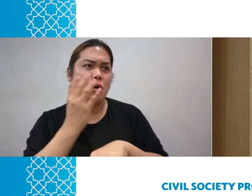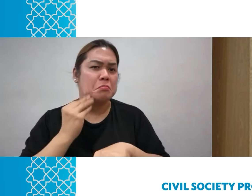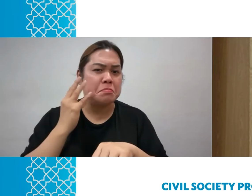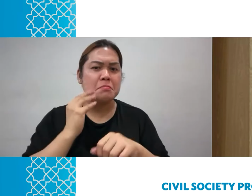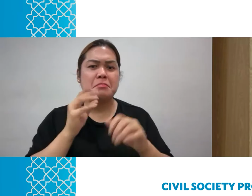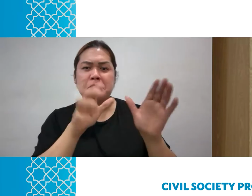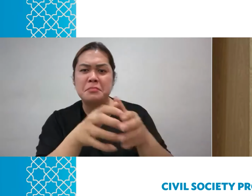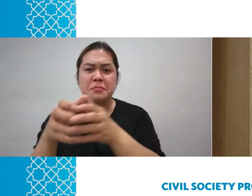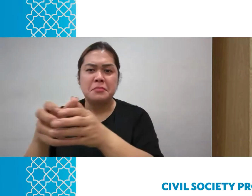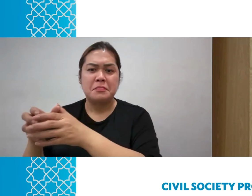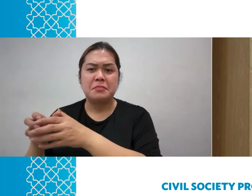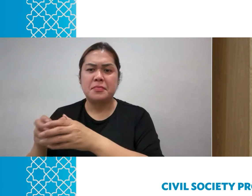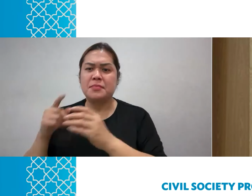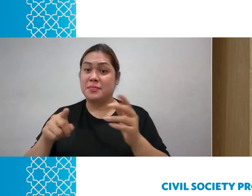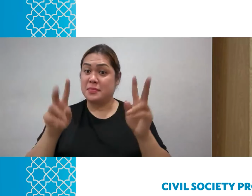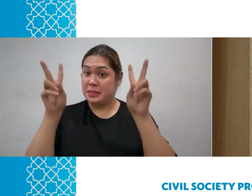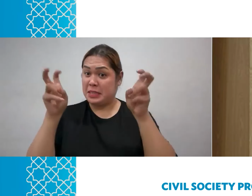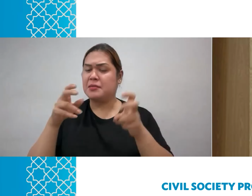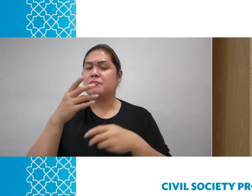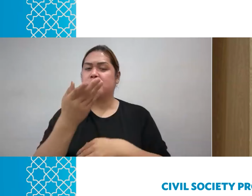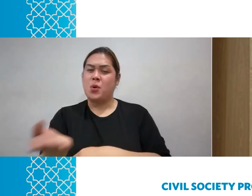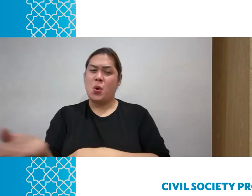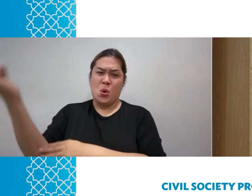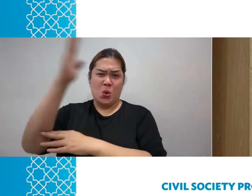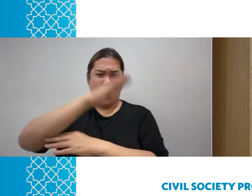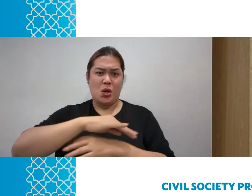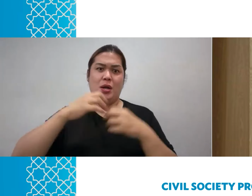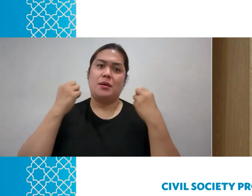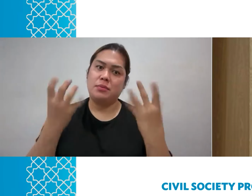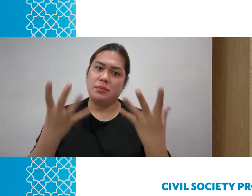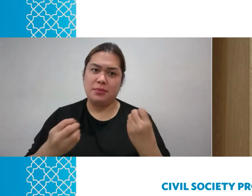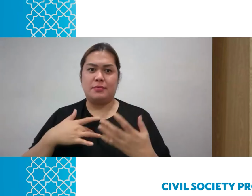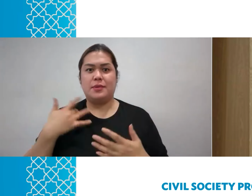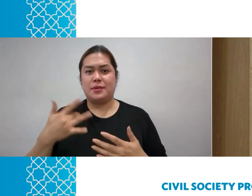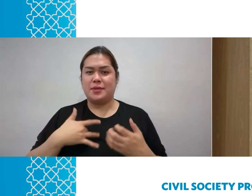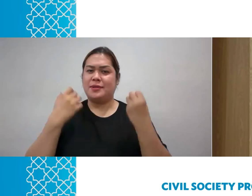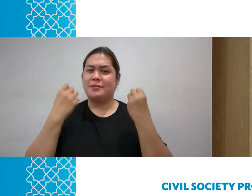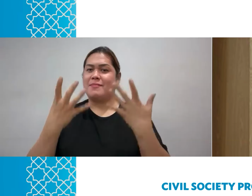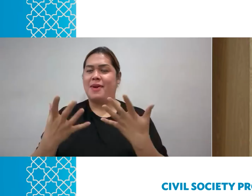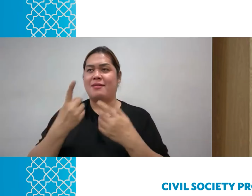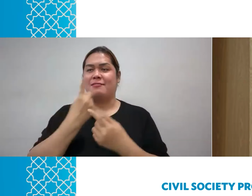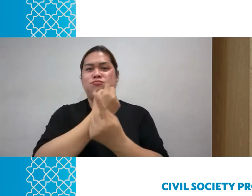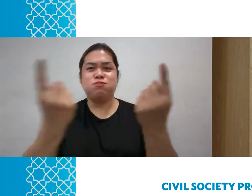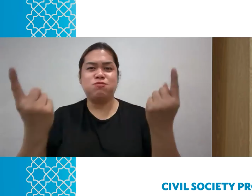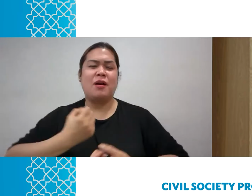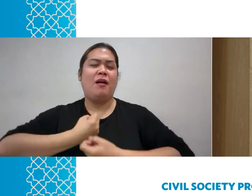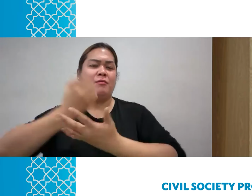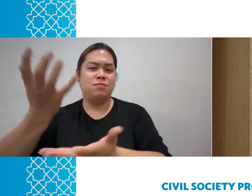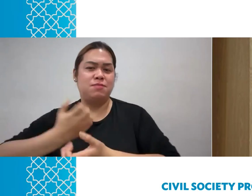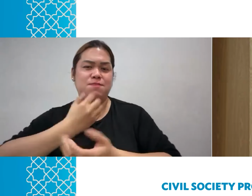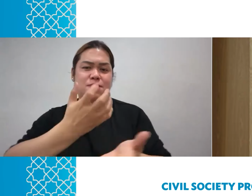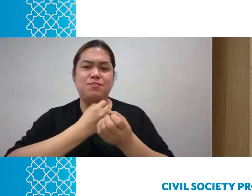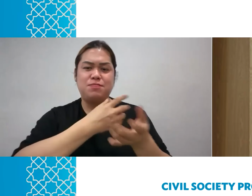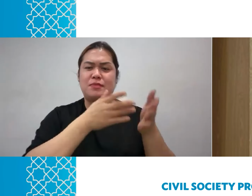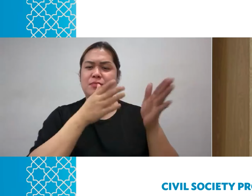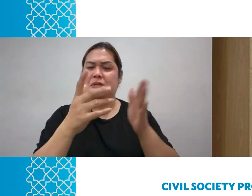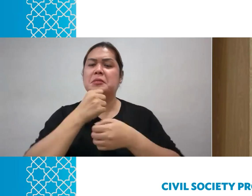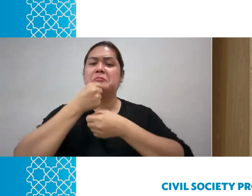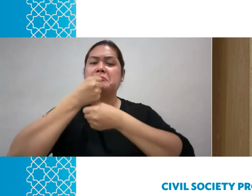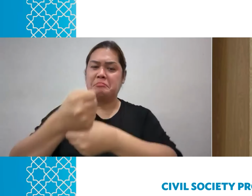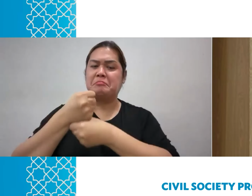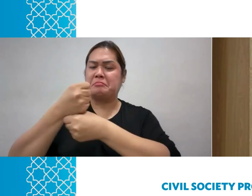topics today, but I hope that you feel that everyone's voice was in some way represented through this panel, through your different votes. And thank you as well